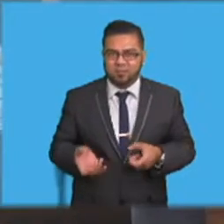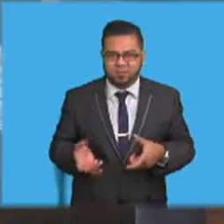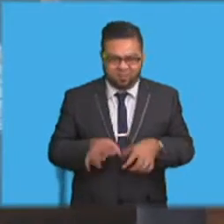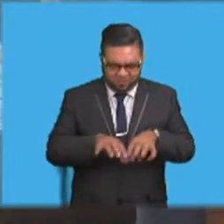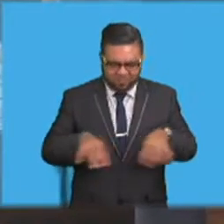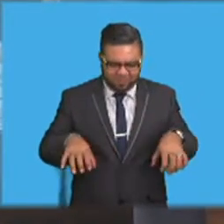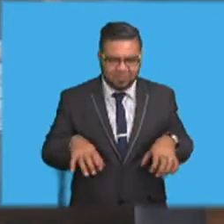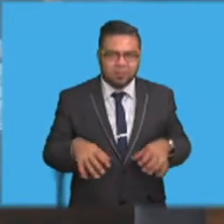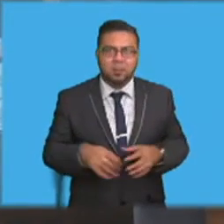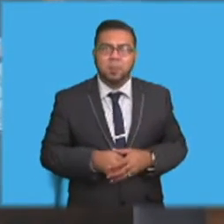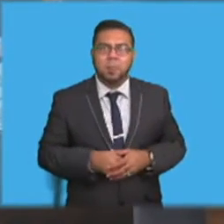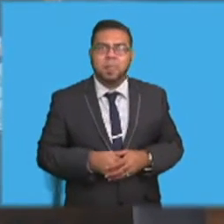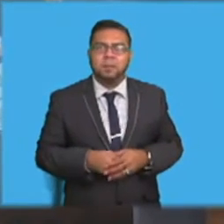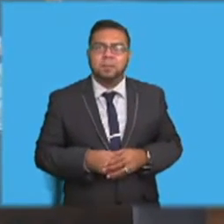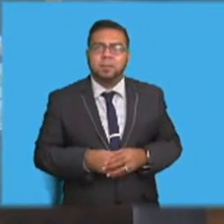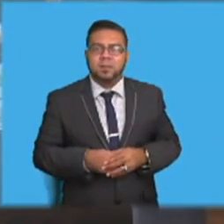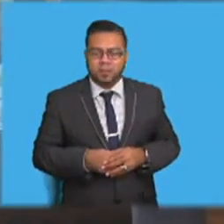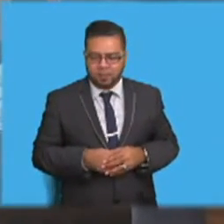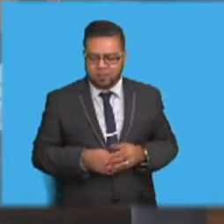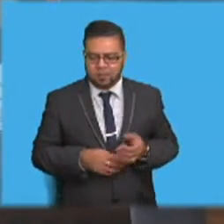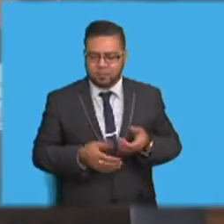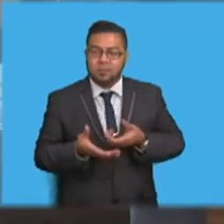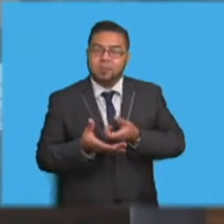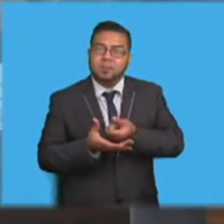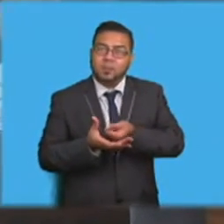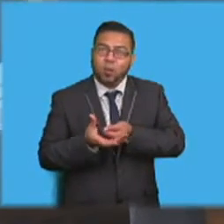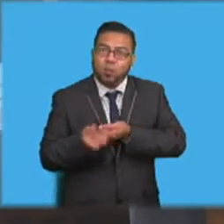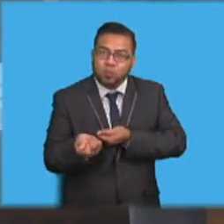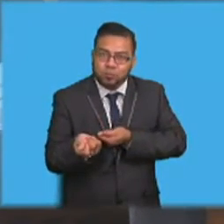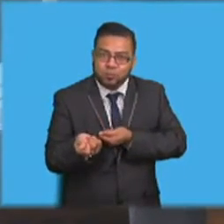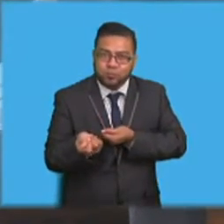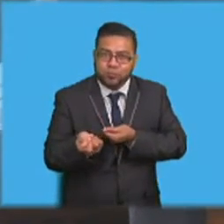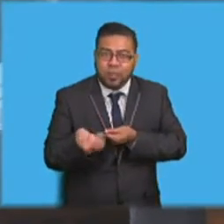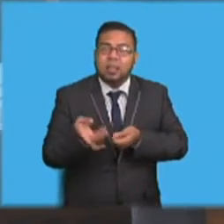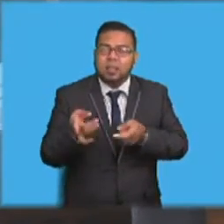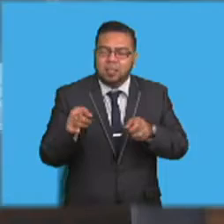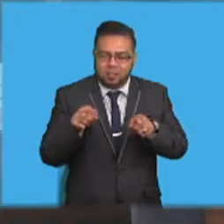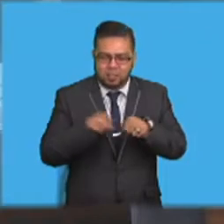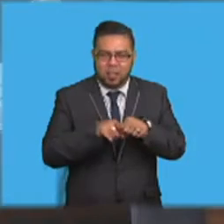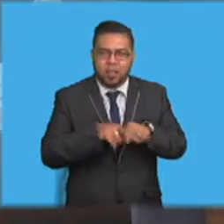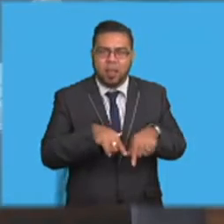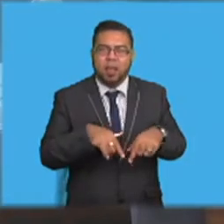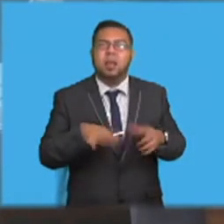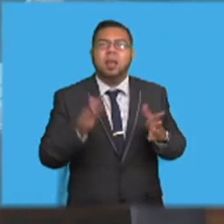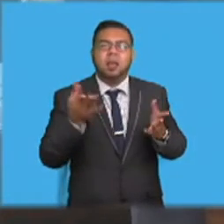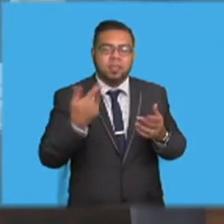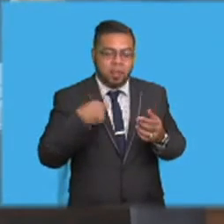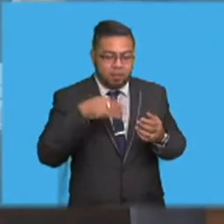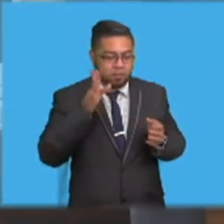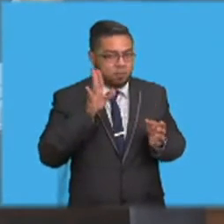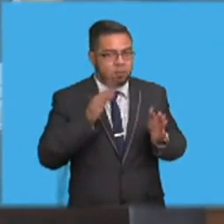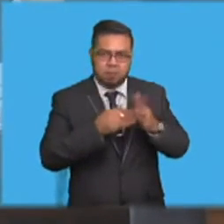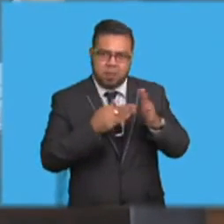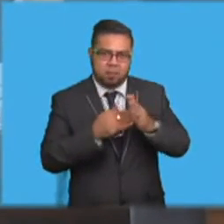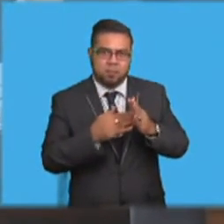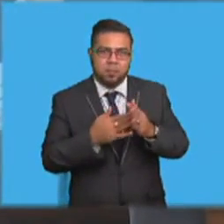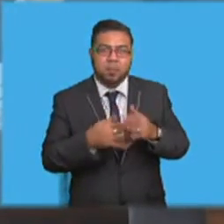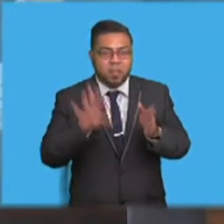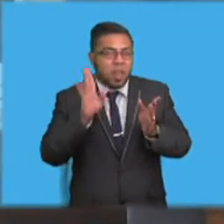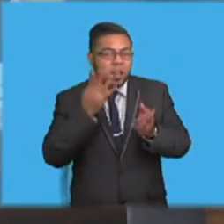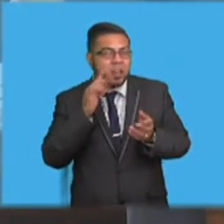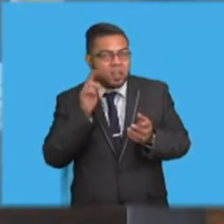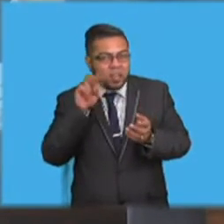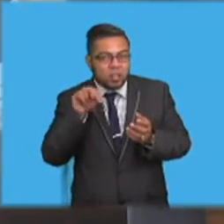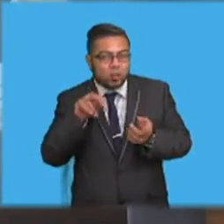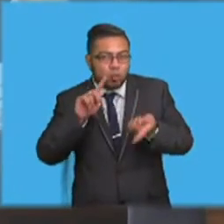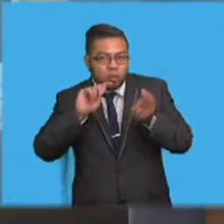The ban is a pure consequence of COP23. Addressing ban and rectifying it could mean the difference between